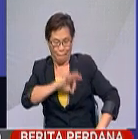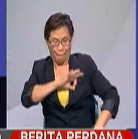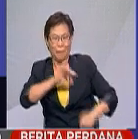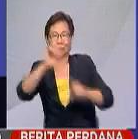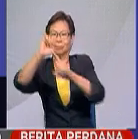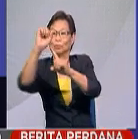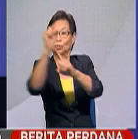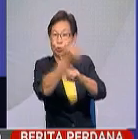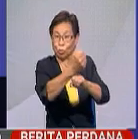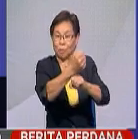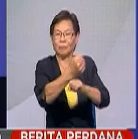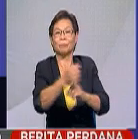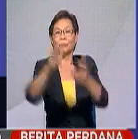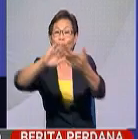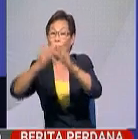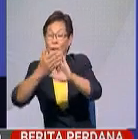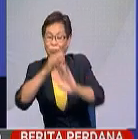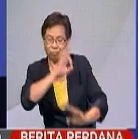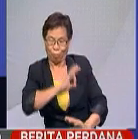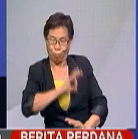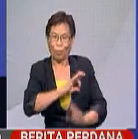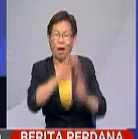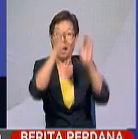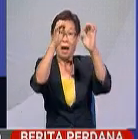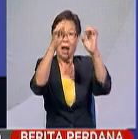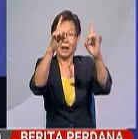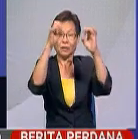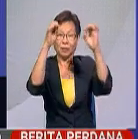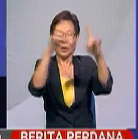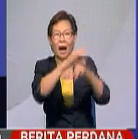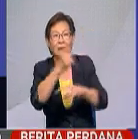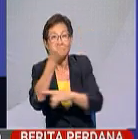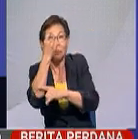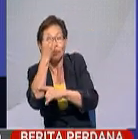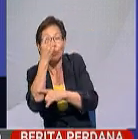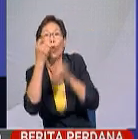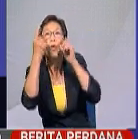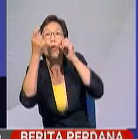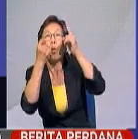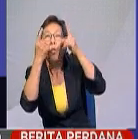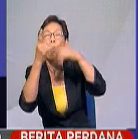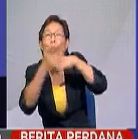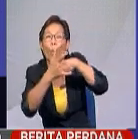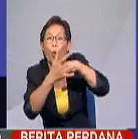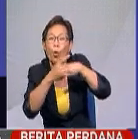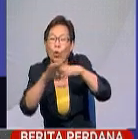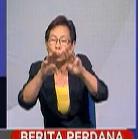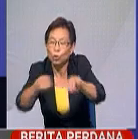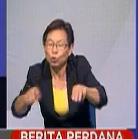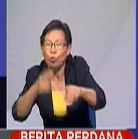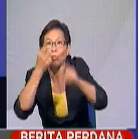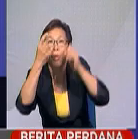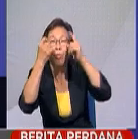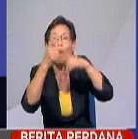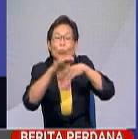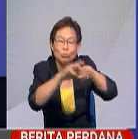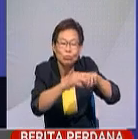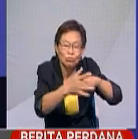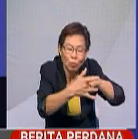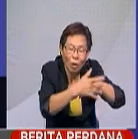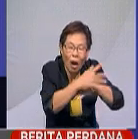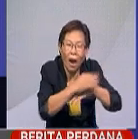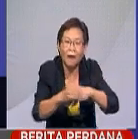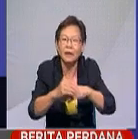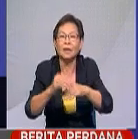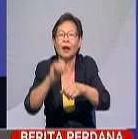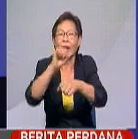society. Education and the understanding of technology among the students as well as those who are